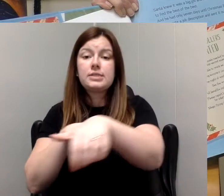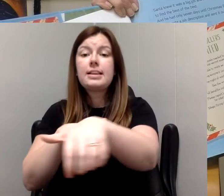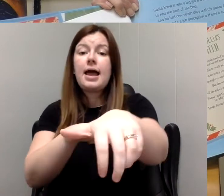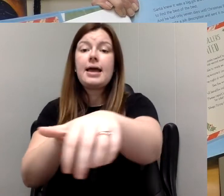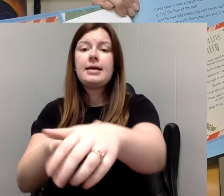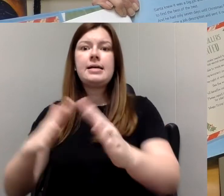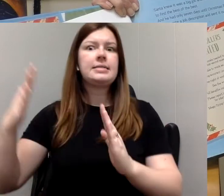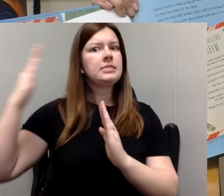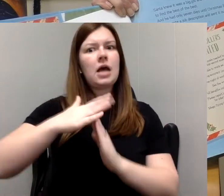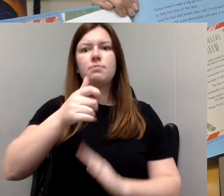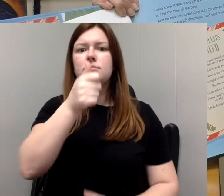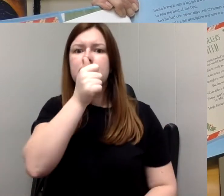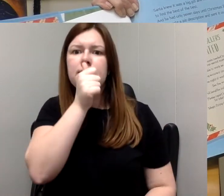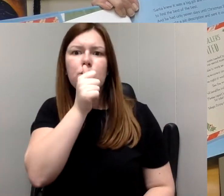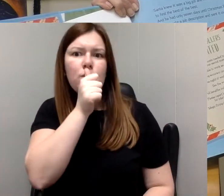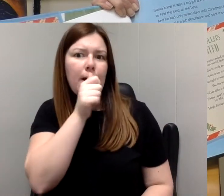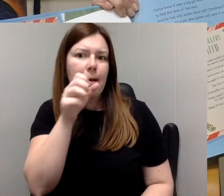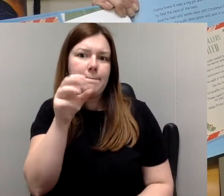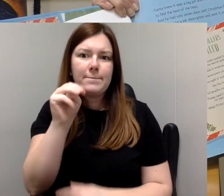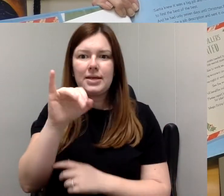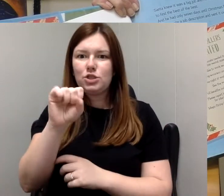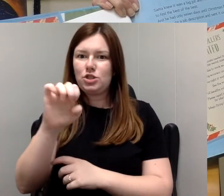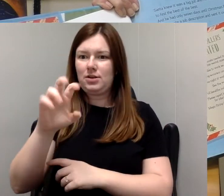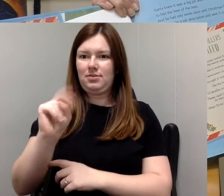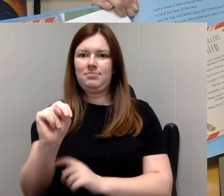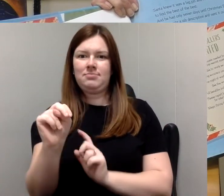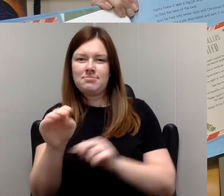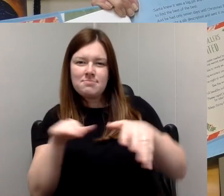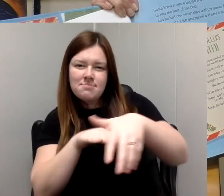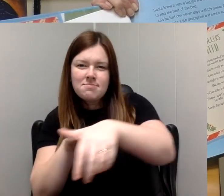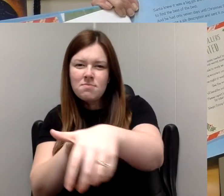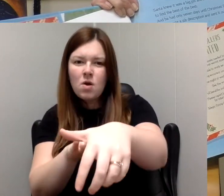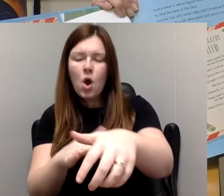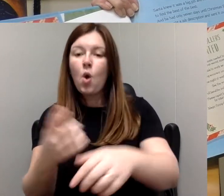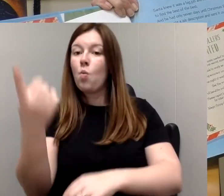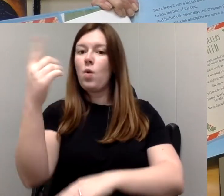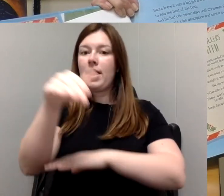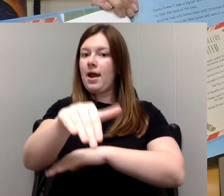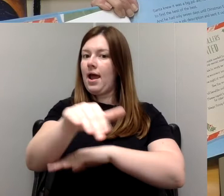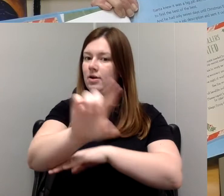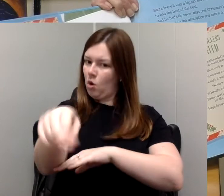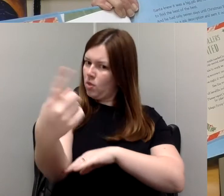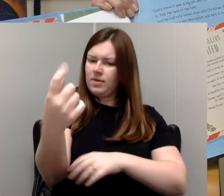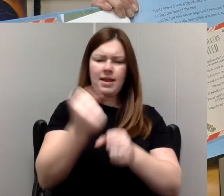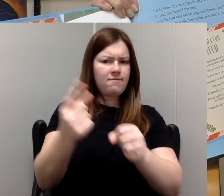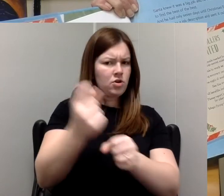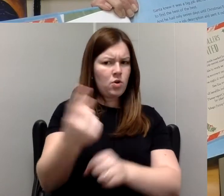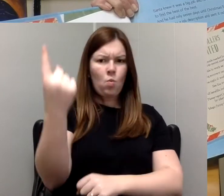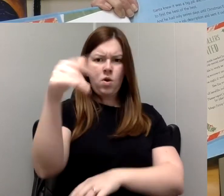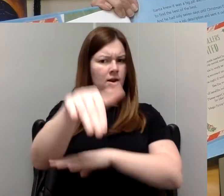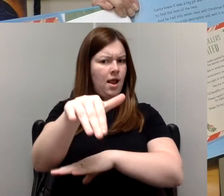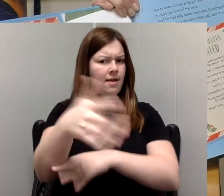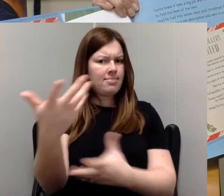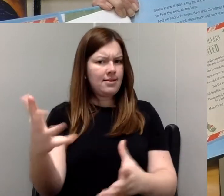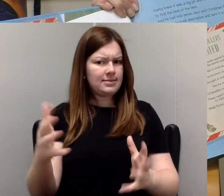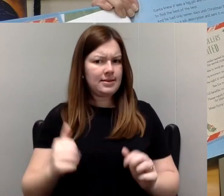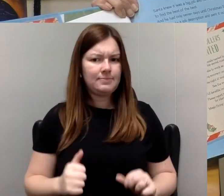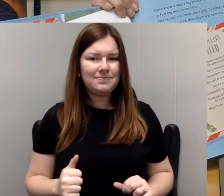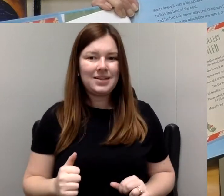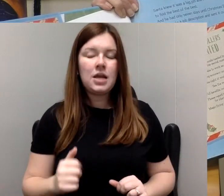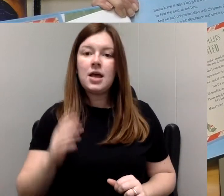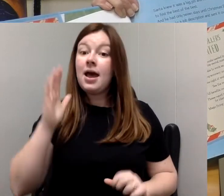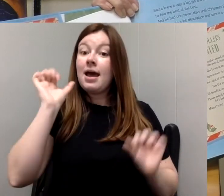work as a team. Landing accuracy important. Only one night of work each year. See the